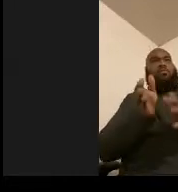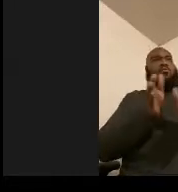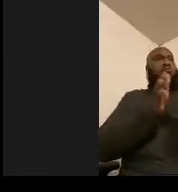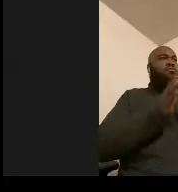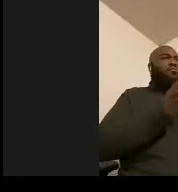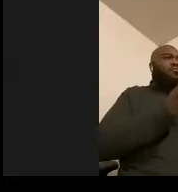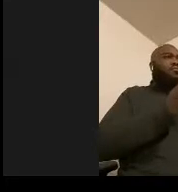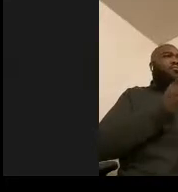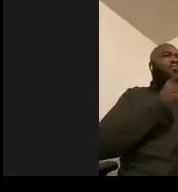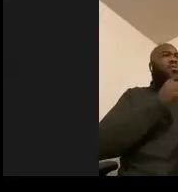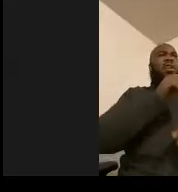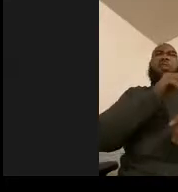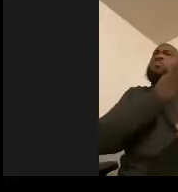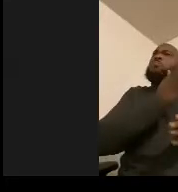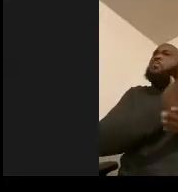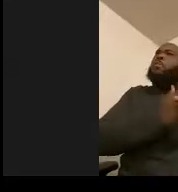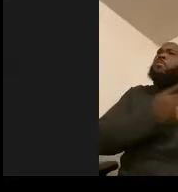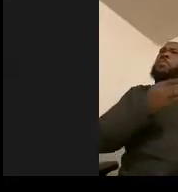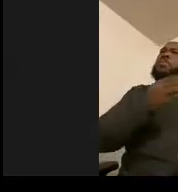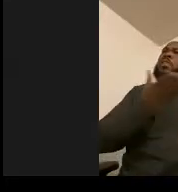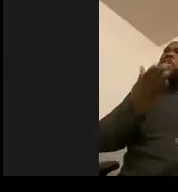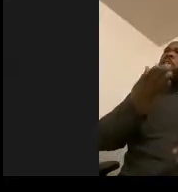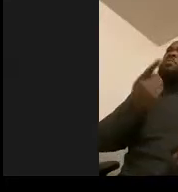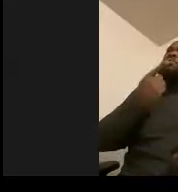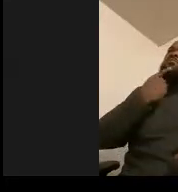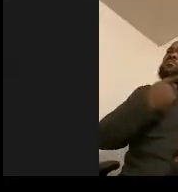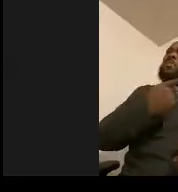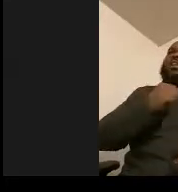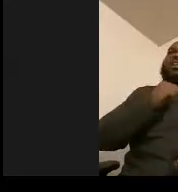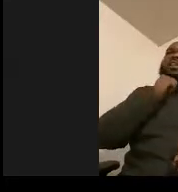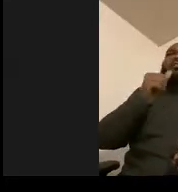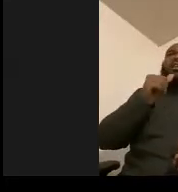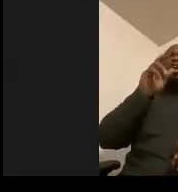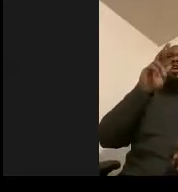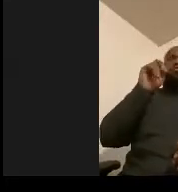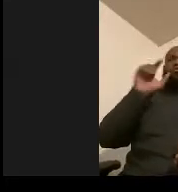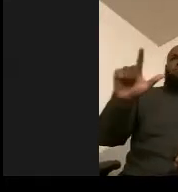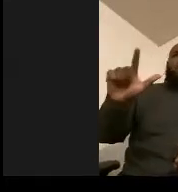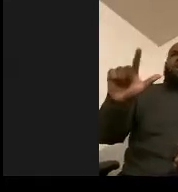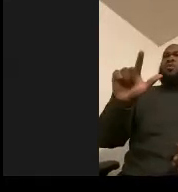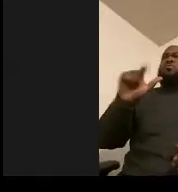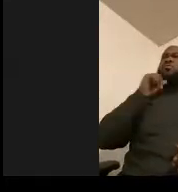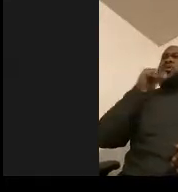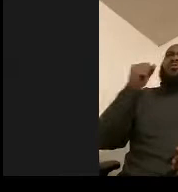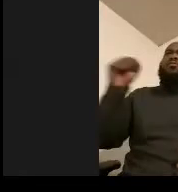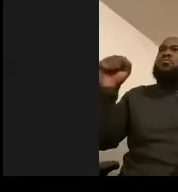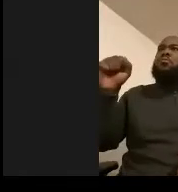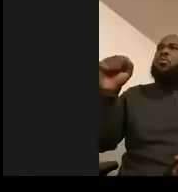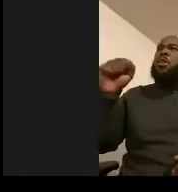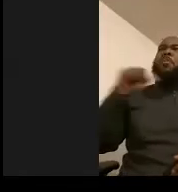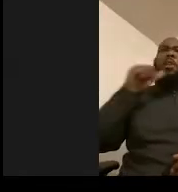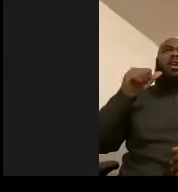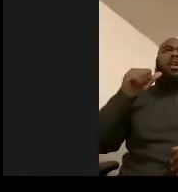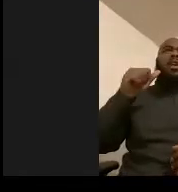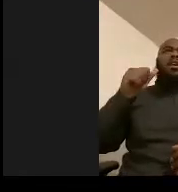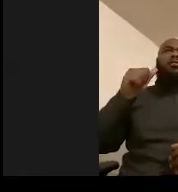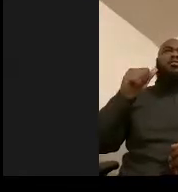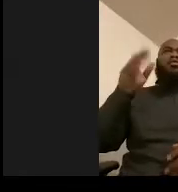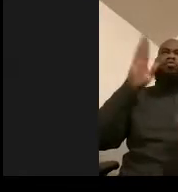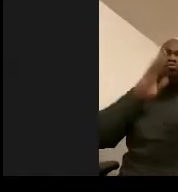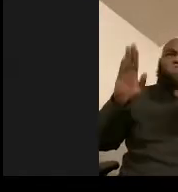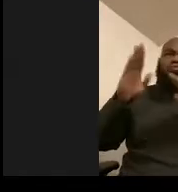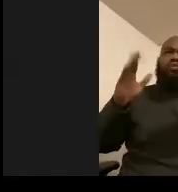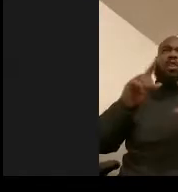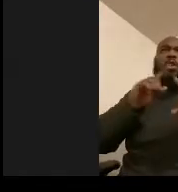said. Martin Luther King is not the most radical leader we can look to. There are so many people we can look to, but I think we can learn a